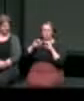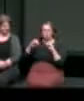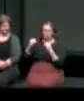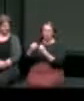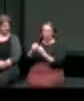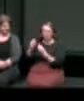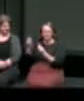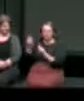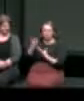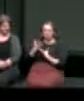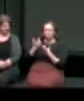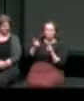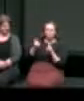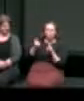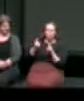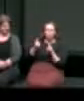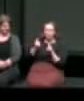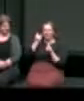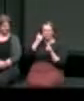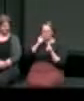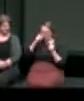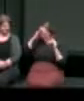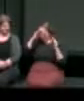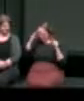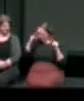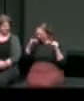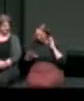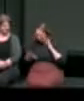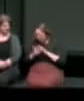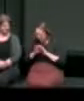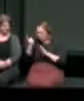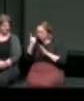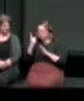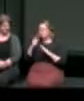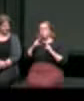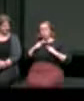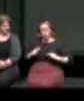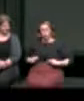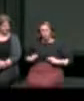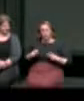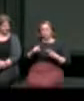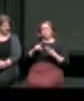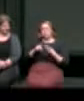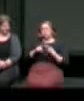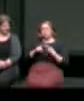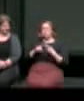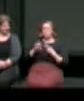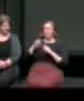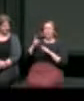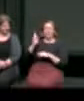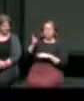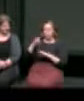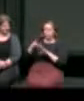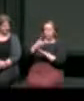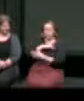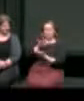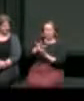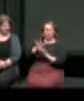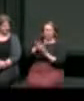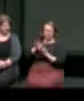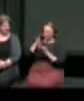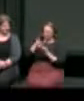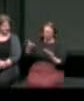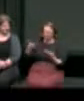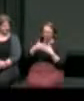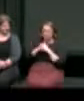provides guidance for the unanticipated discovery of human remains or historic or pre-contact artifacts. So